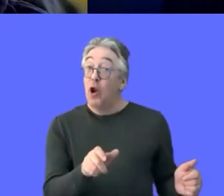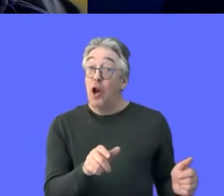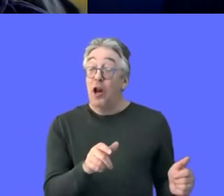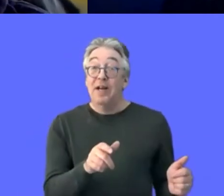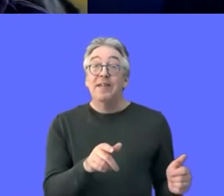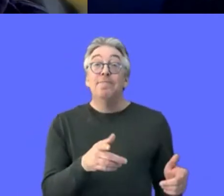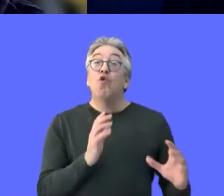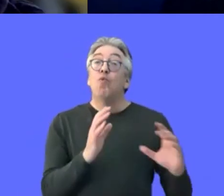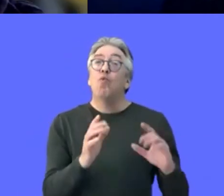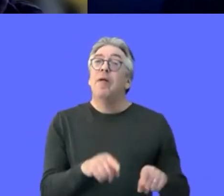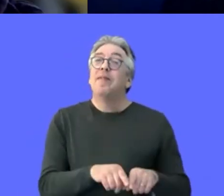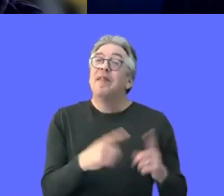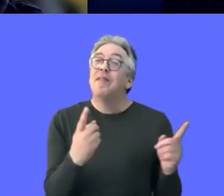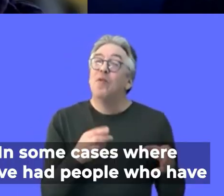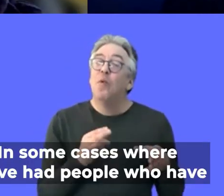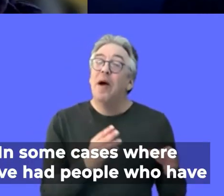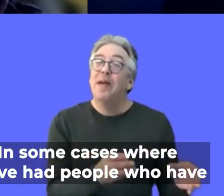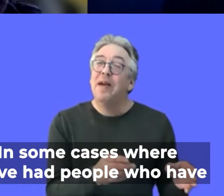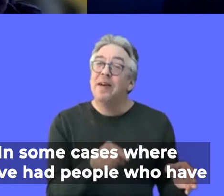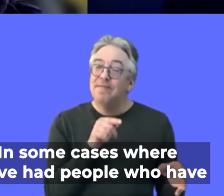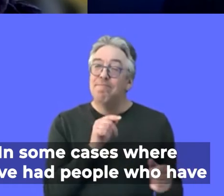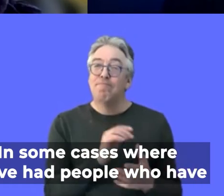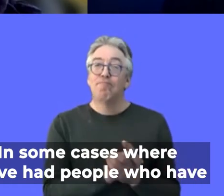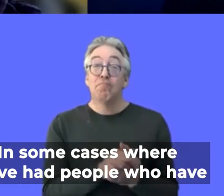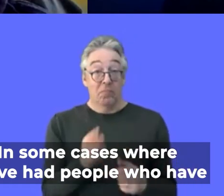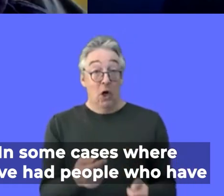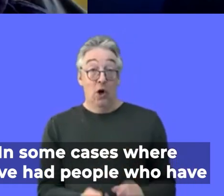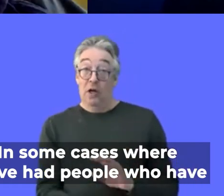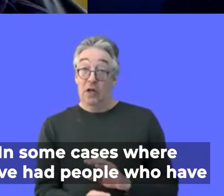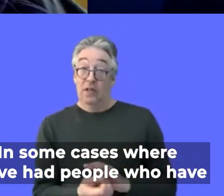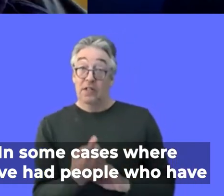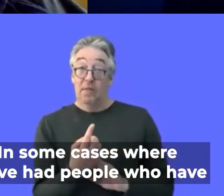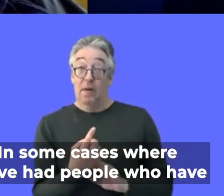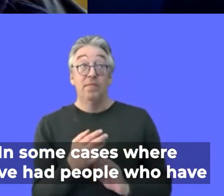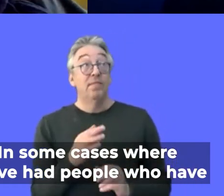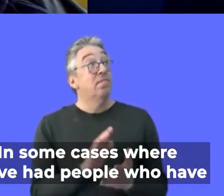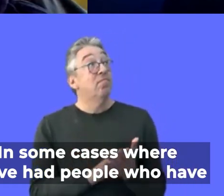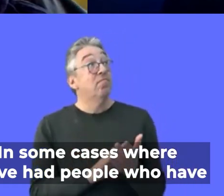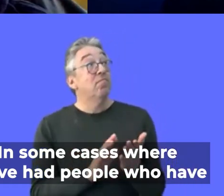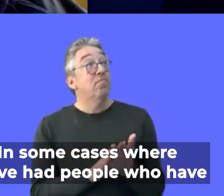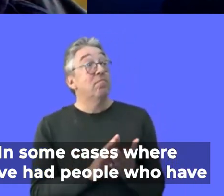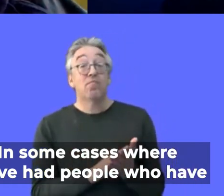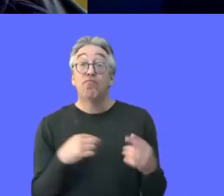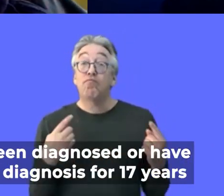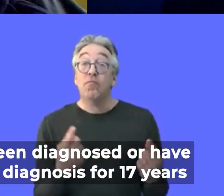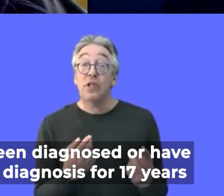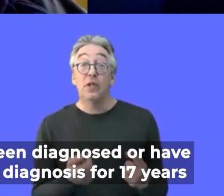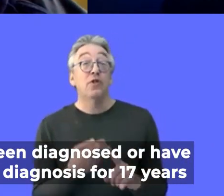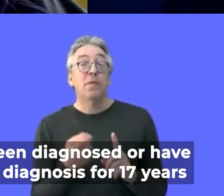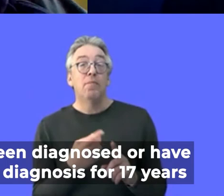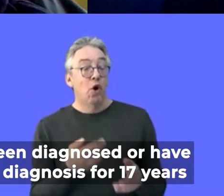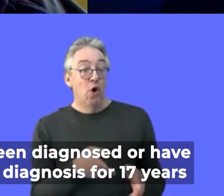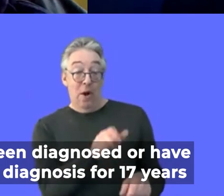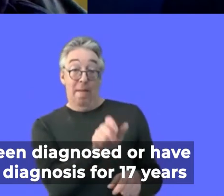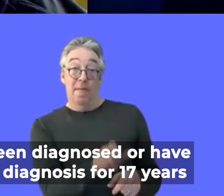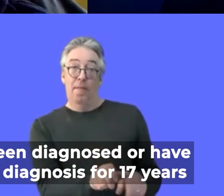way. And in some cases where we've had people who have been